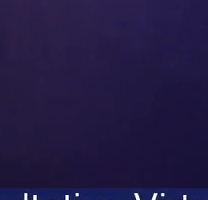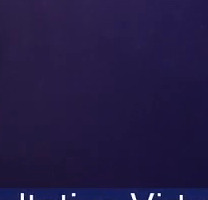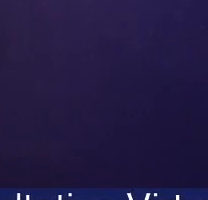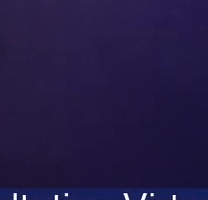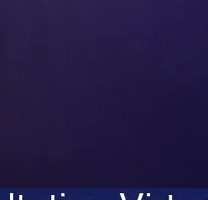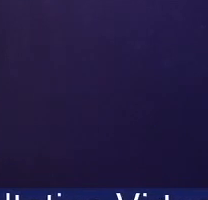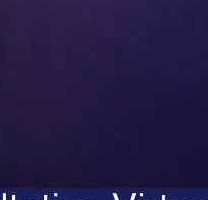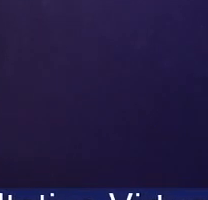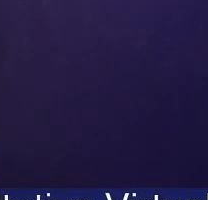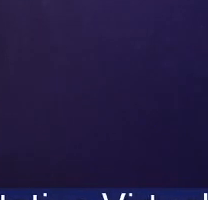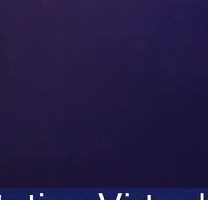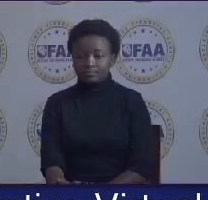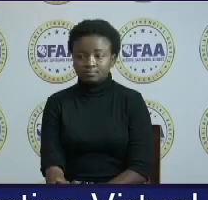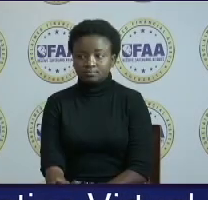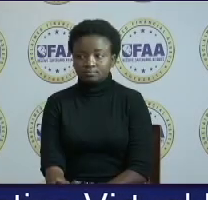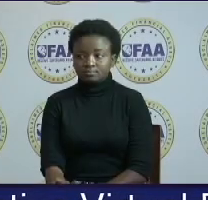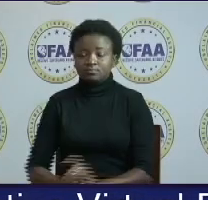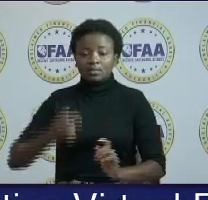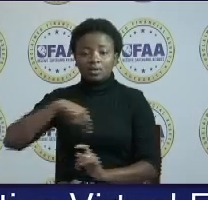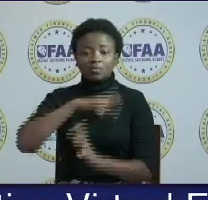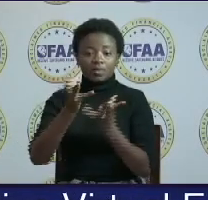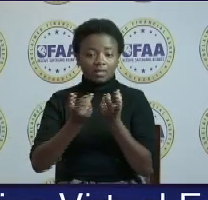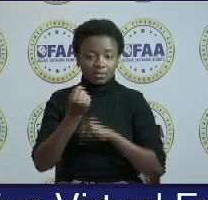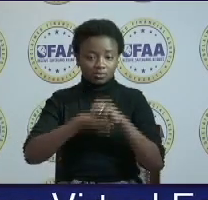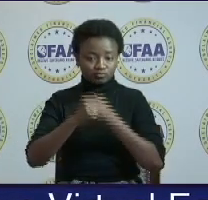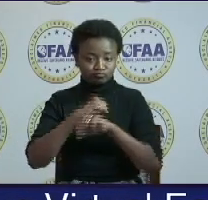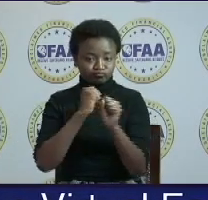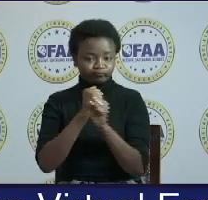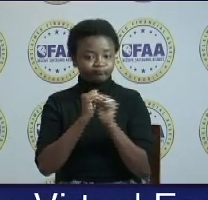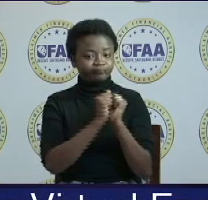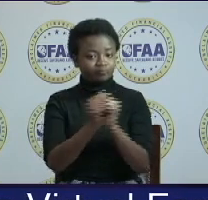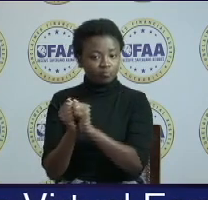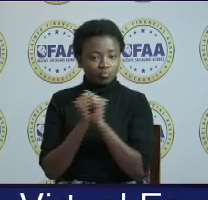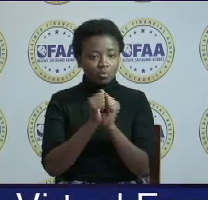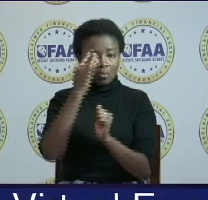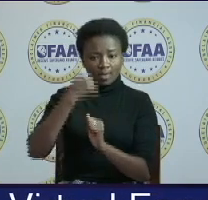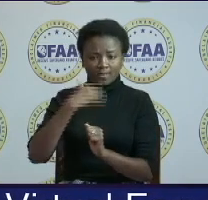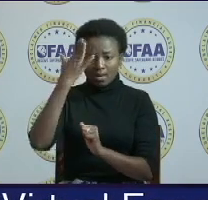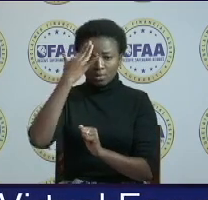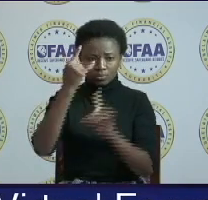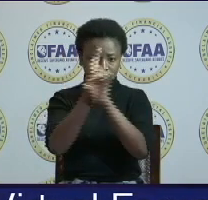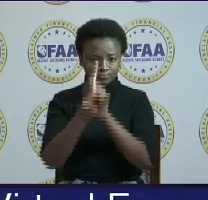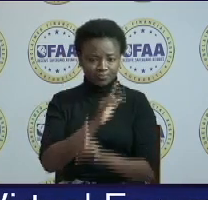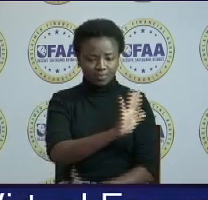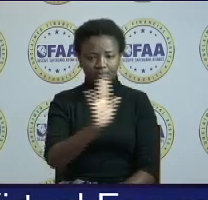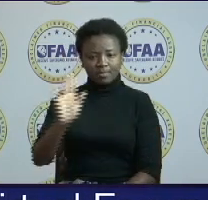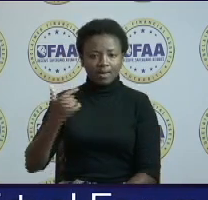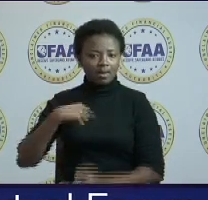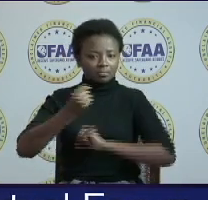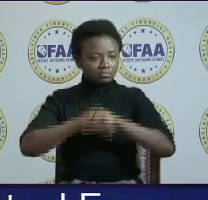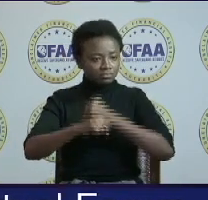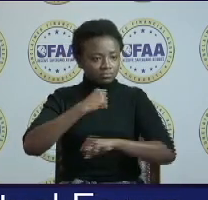the proactiveness by you, the holders. And I know quite a number of you have are putting their best foot forward in working hand in